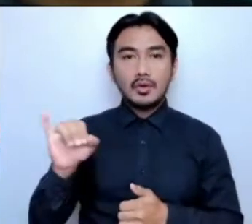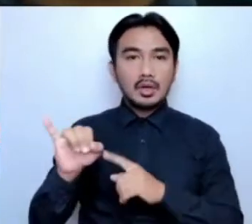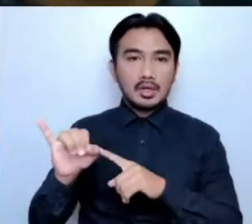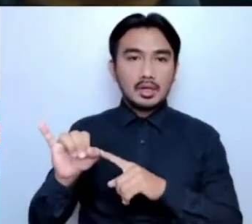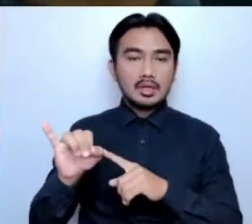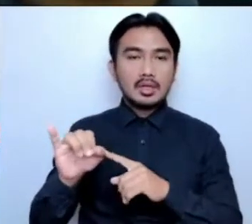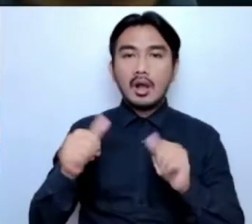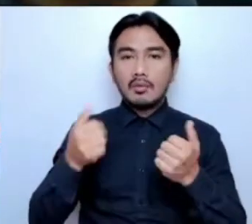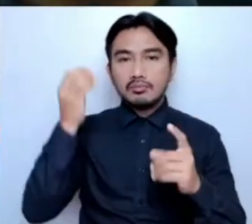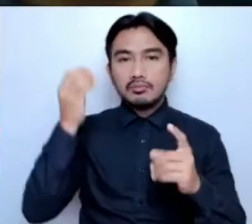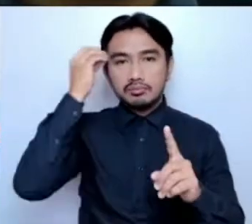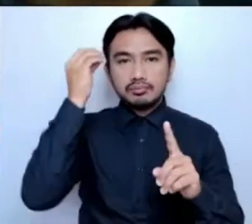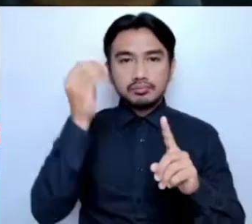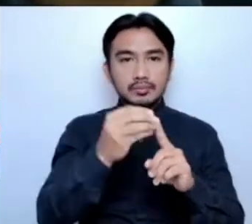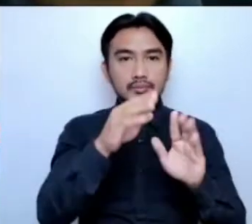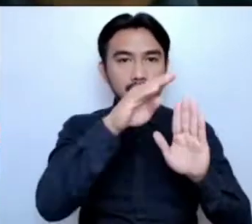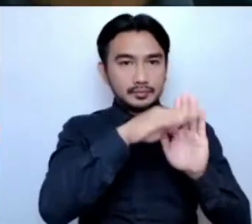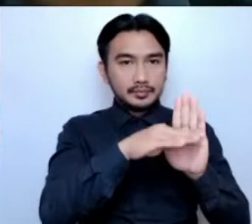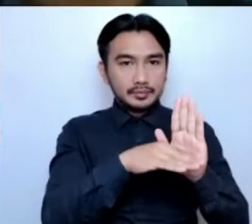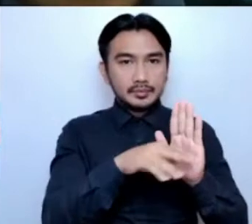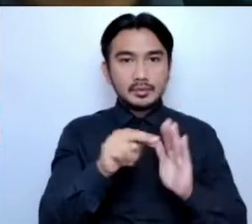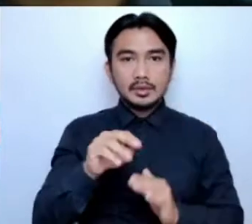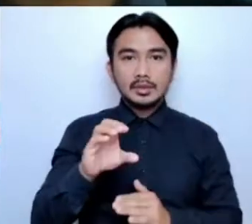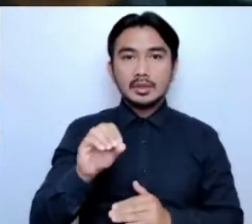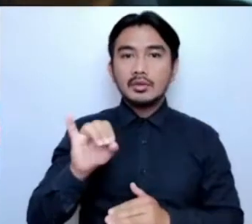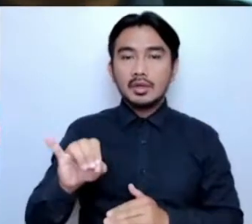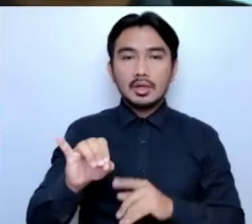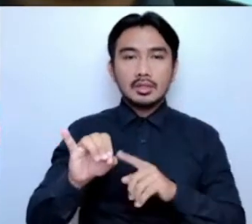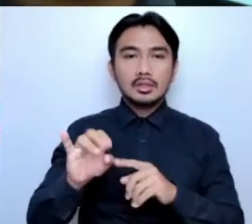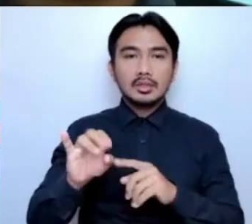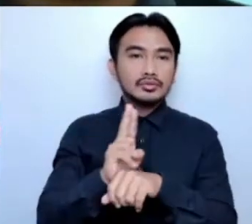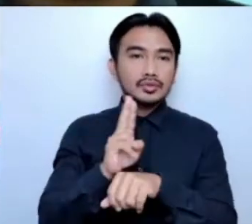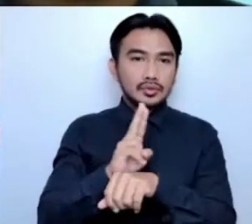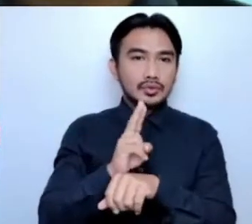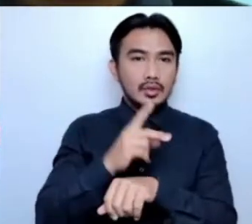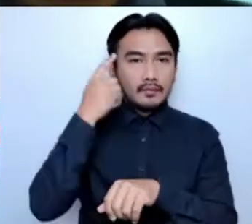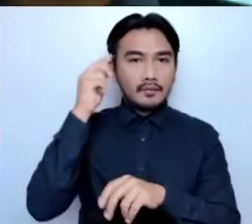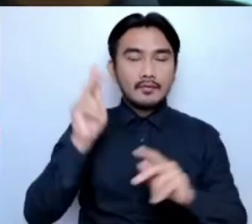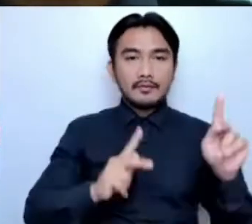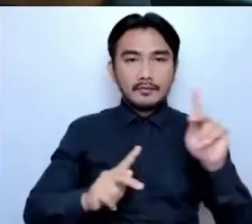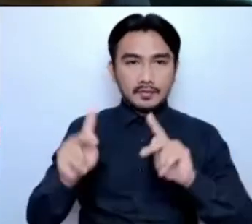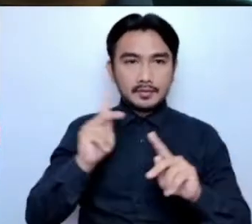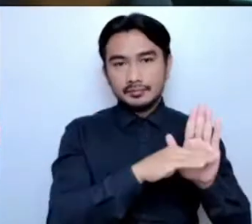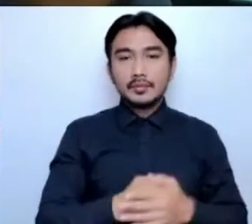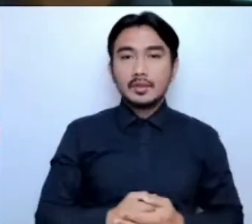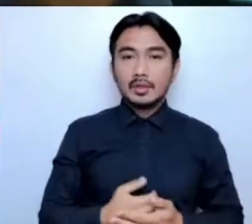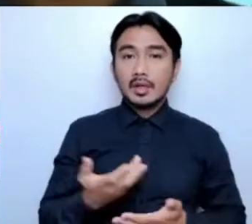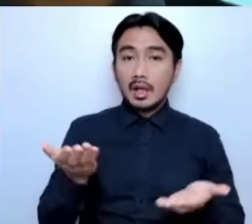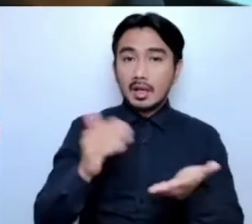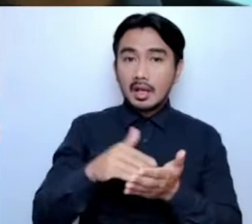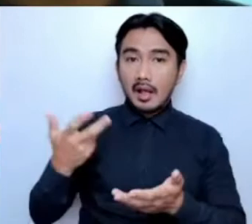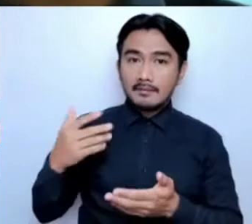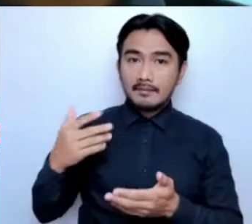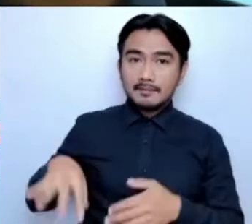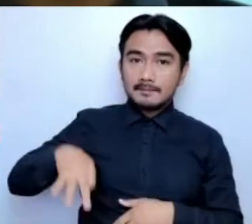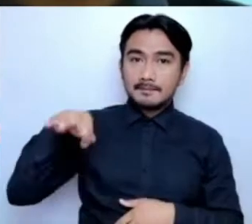objectives with NCOIs articulate their performance indicators. Just another tip, kindly read